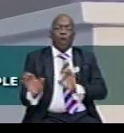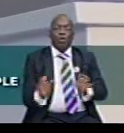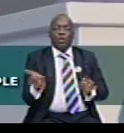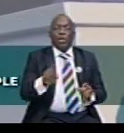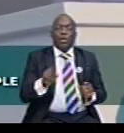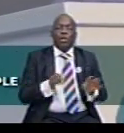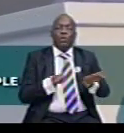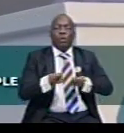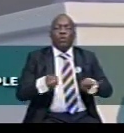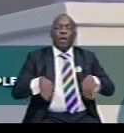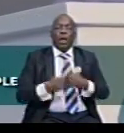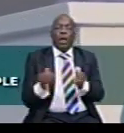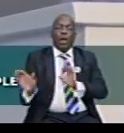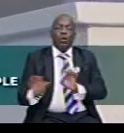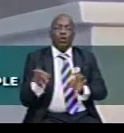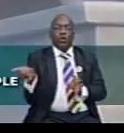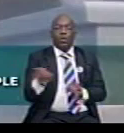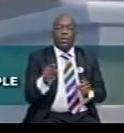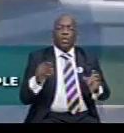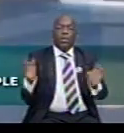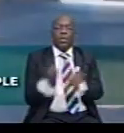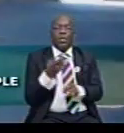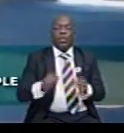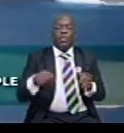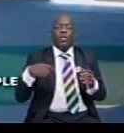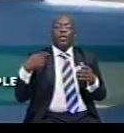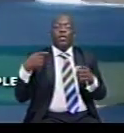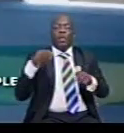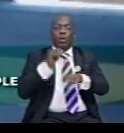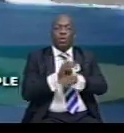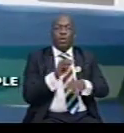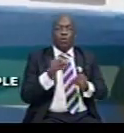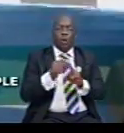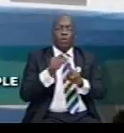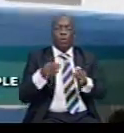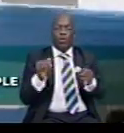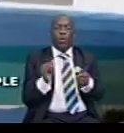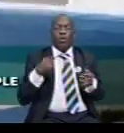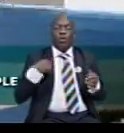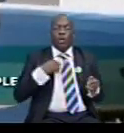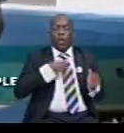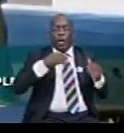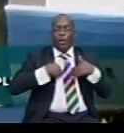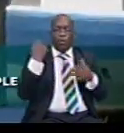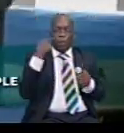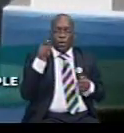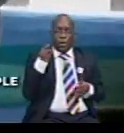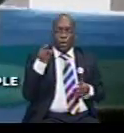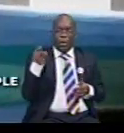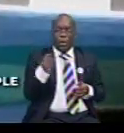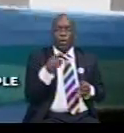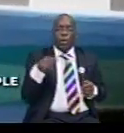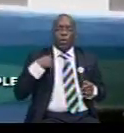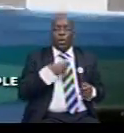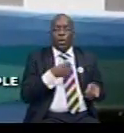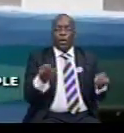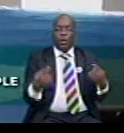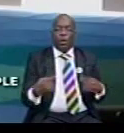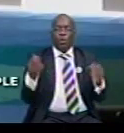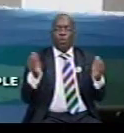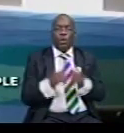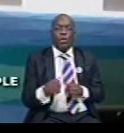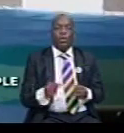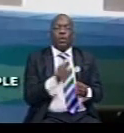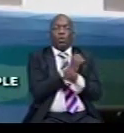they take the message we have to them? We come with love, we come with passion, and we come with